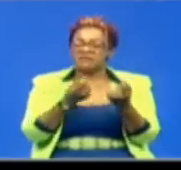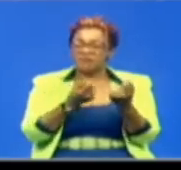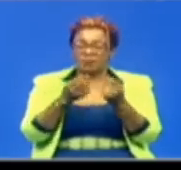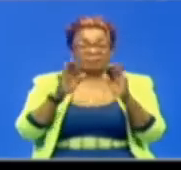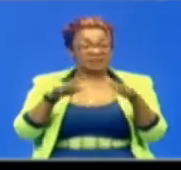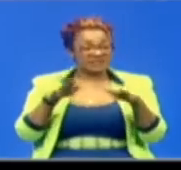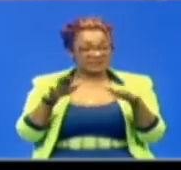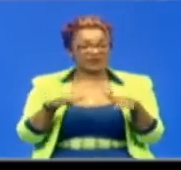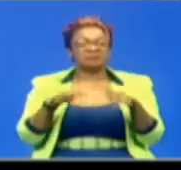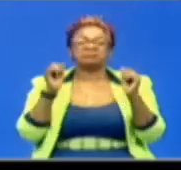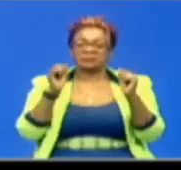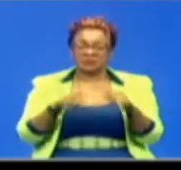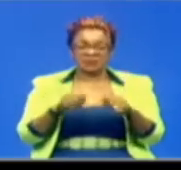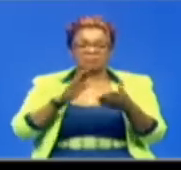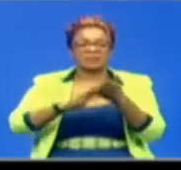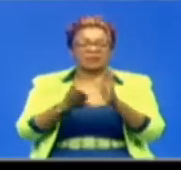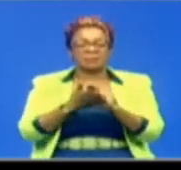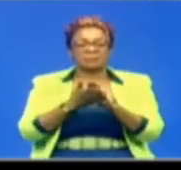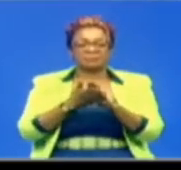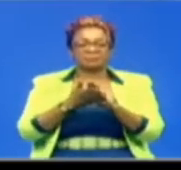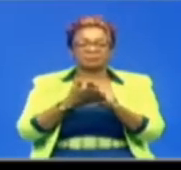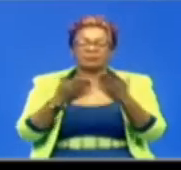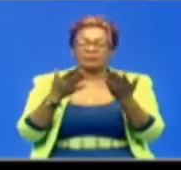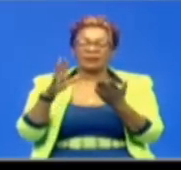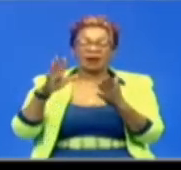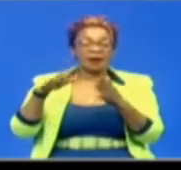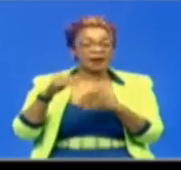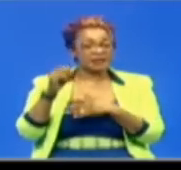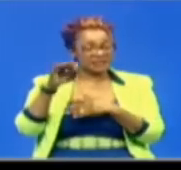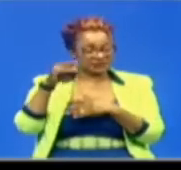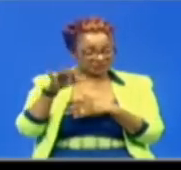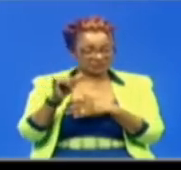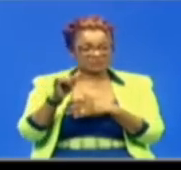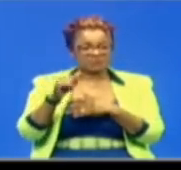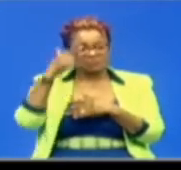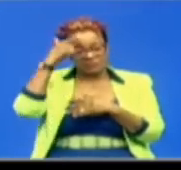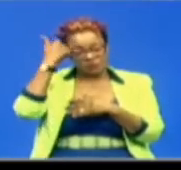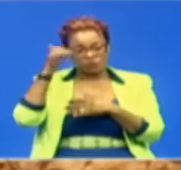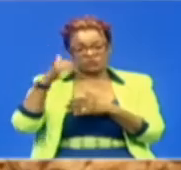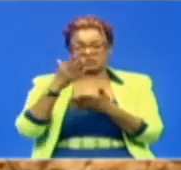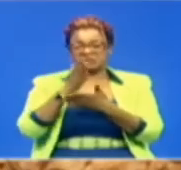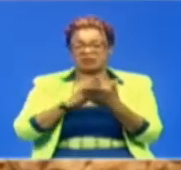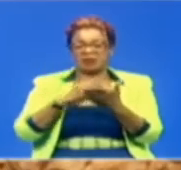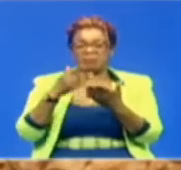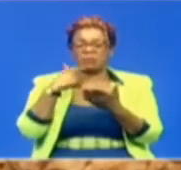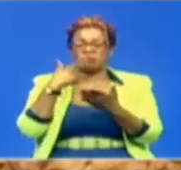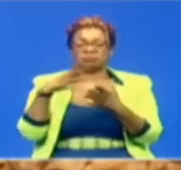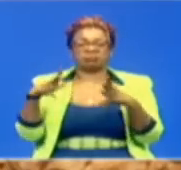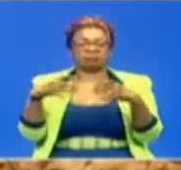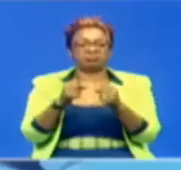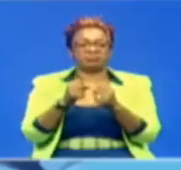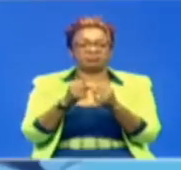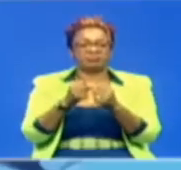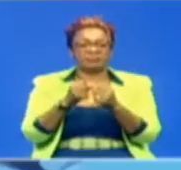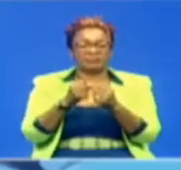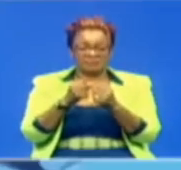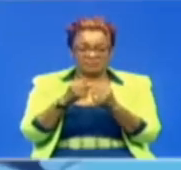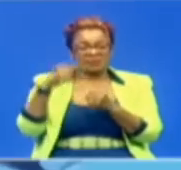it to adulthood on account of predators who prey on them during the early stages of life. Ground black ants,